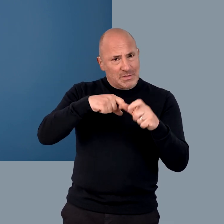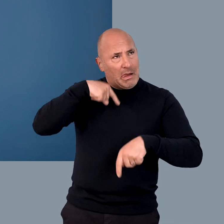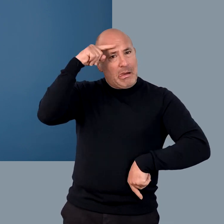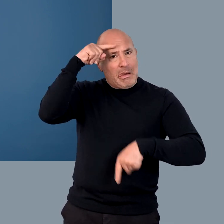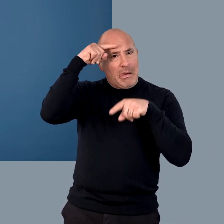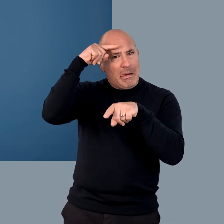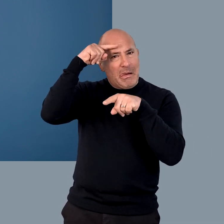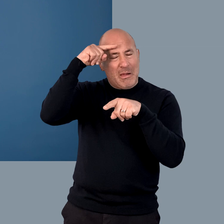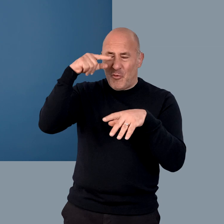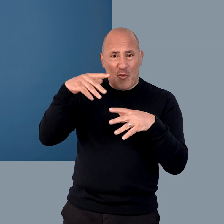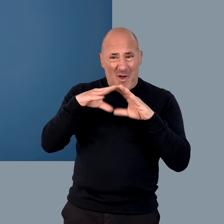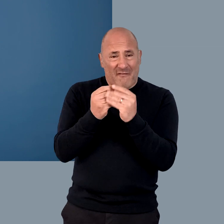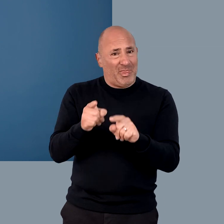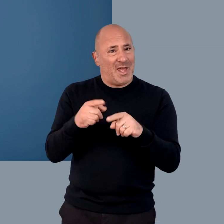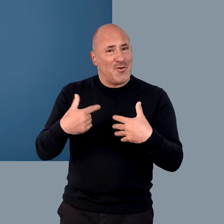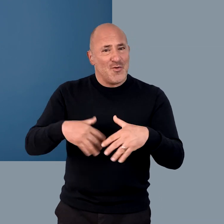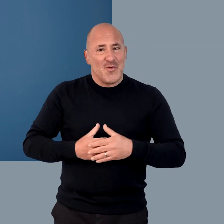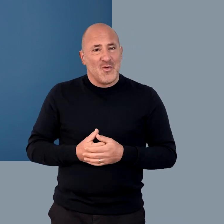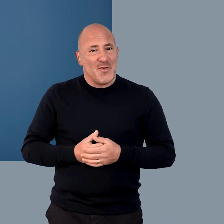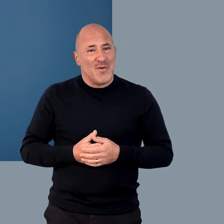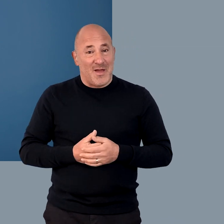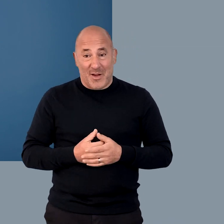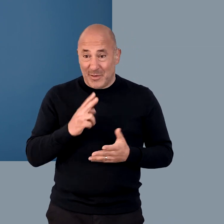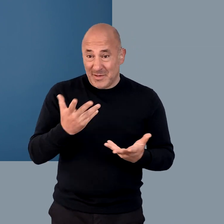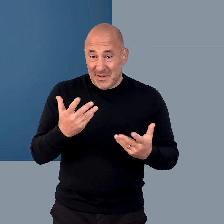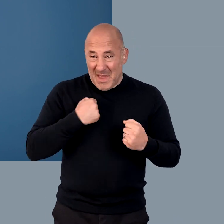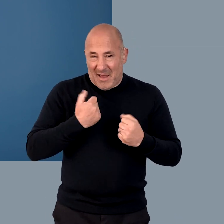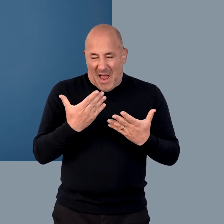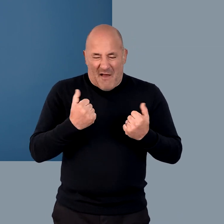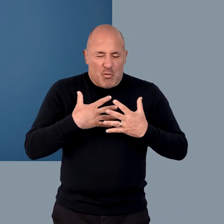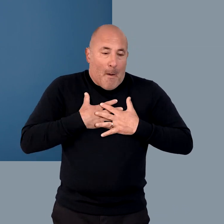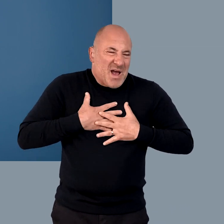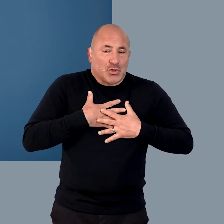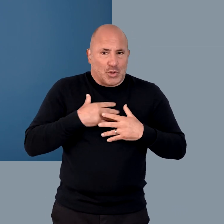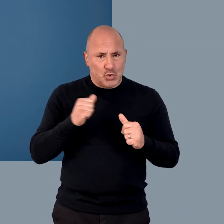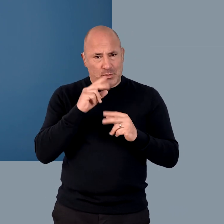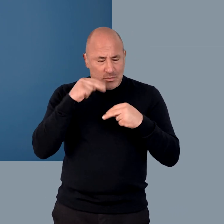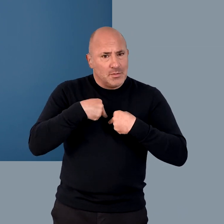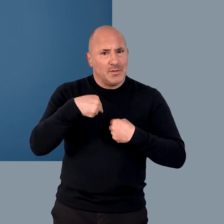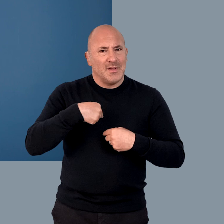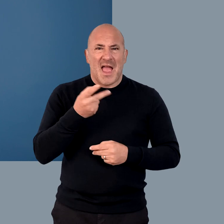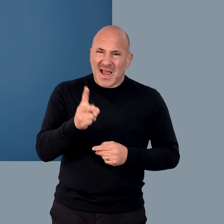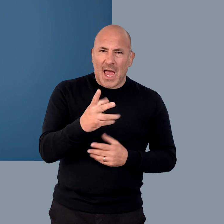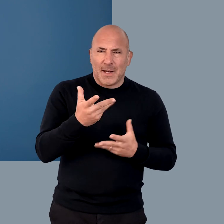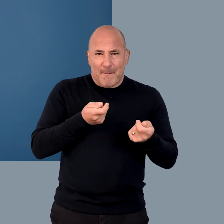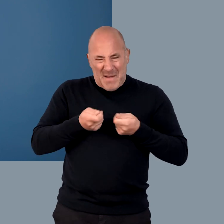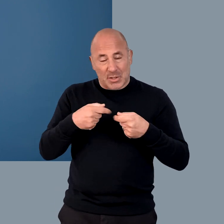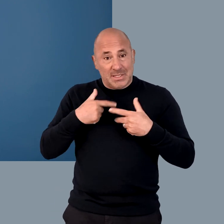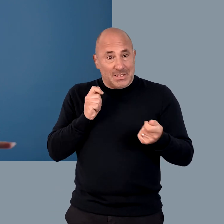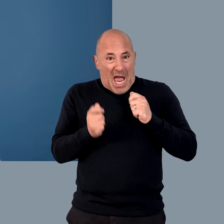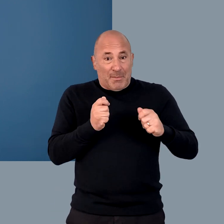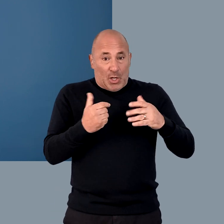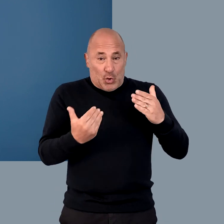of everything, and listen to that compassionate side of me, but yeah, again, manage that in a way